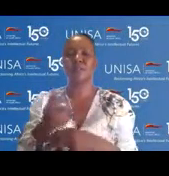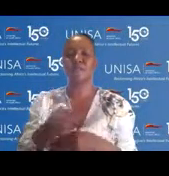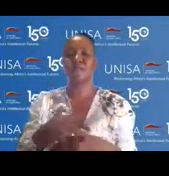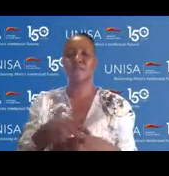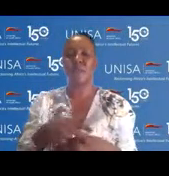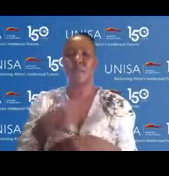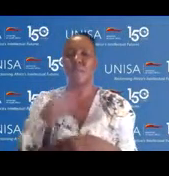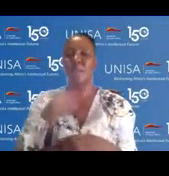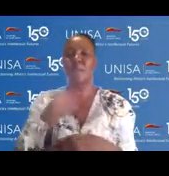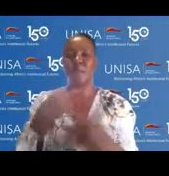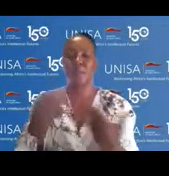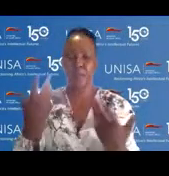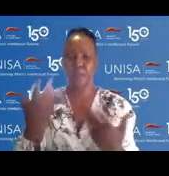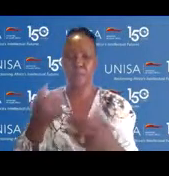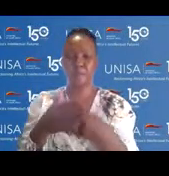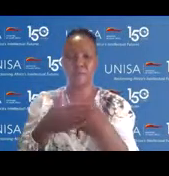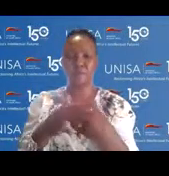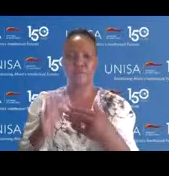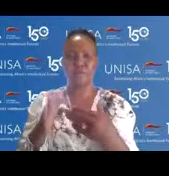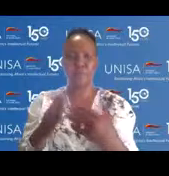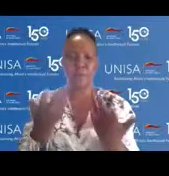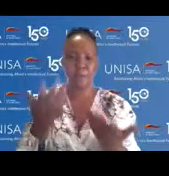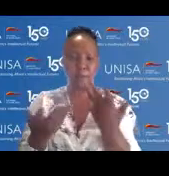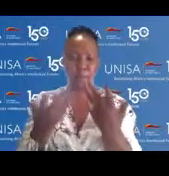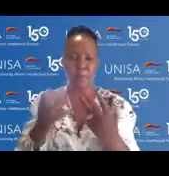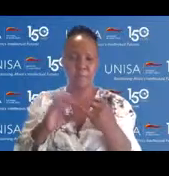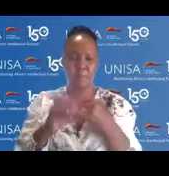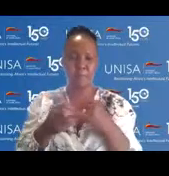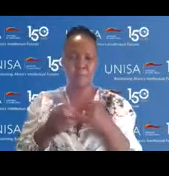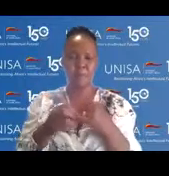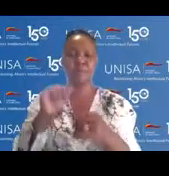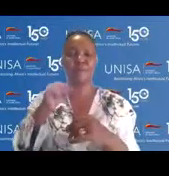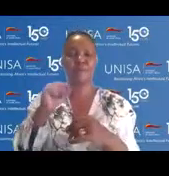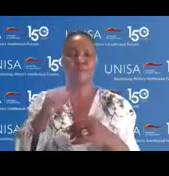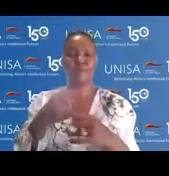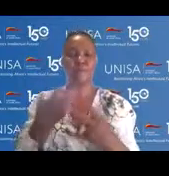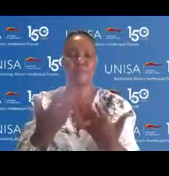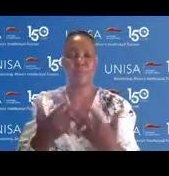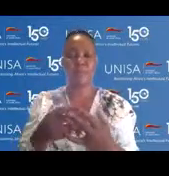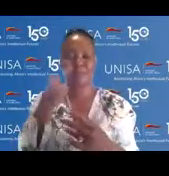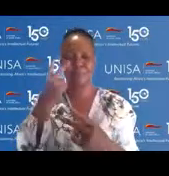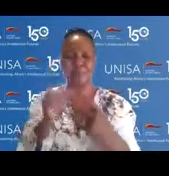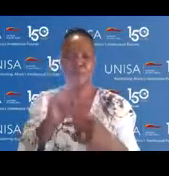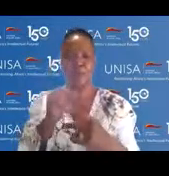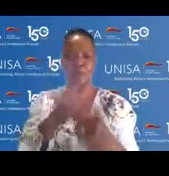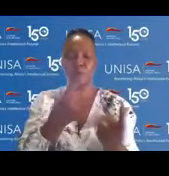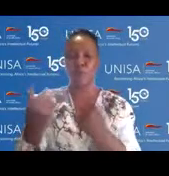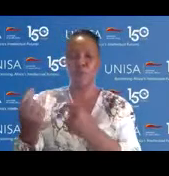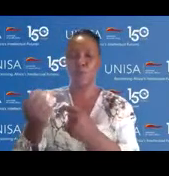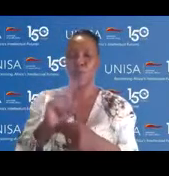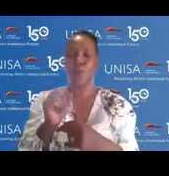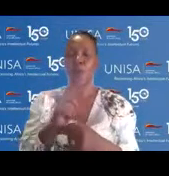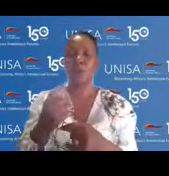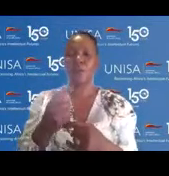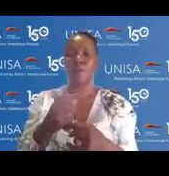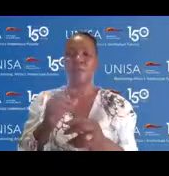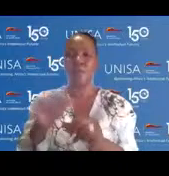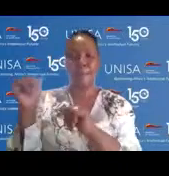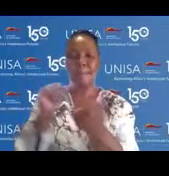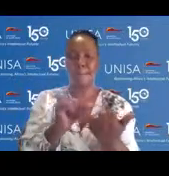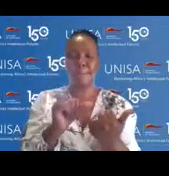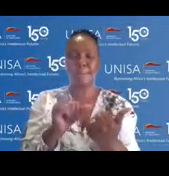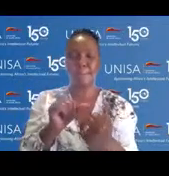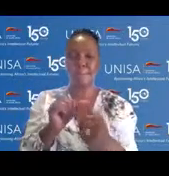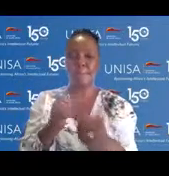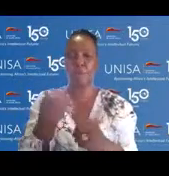the picture, try again. Ah, there we go. Okay, I see what I was doing. Okay, so what I did is, let me just go back one step. For example, here's some